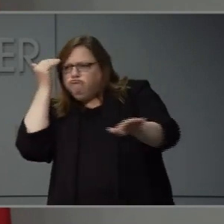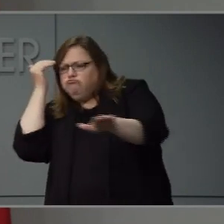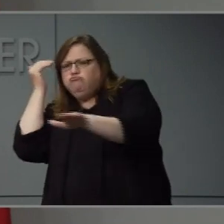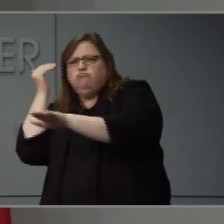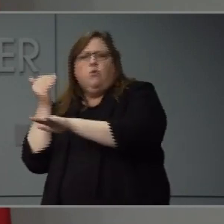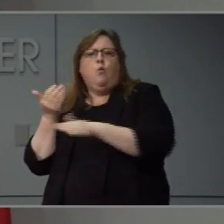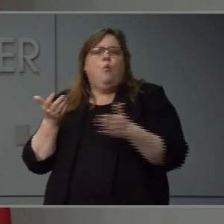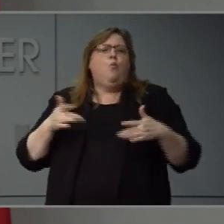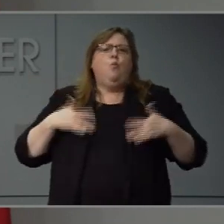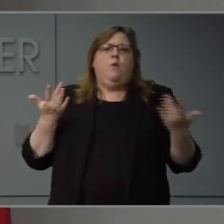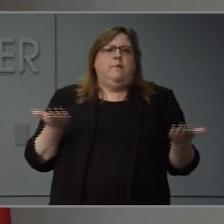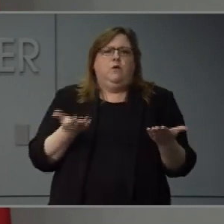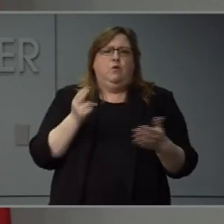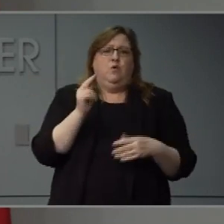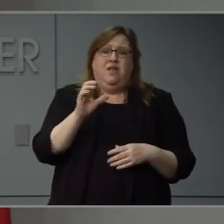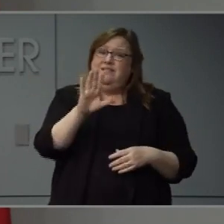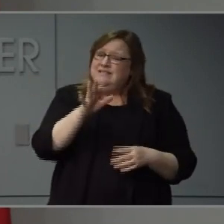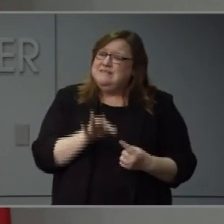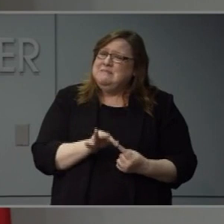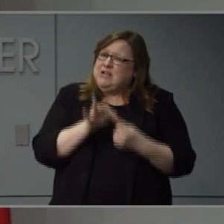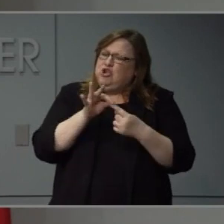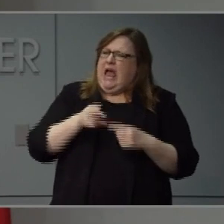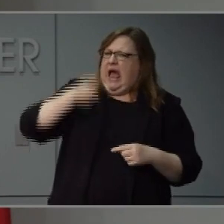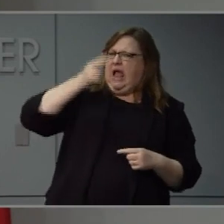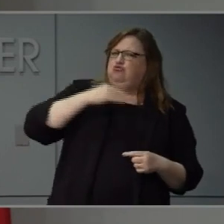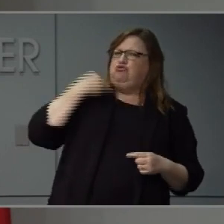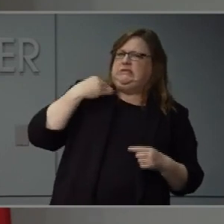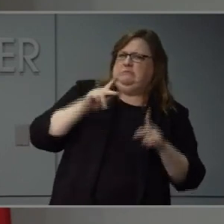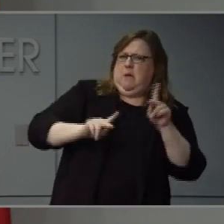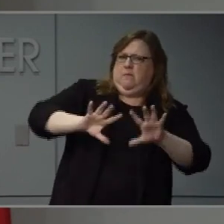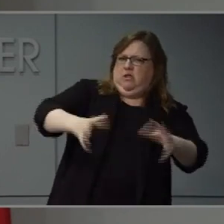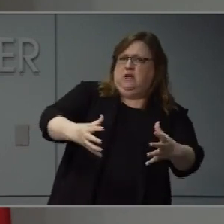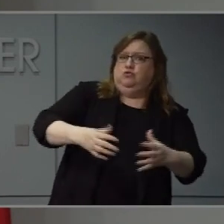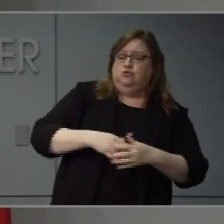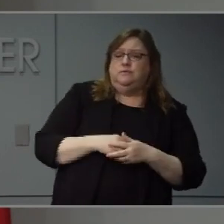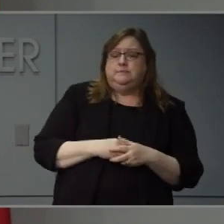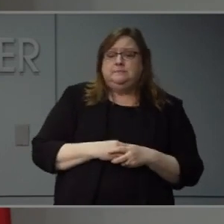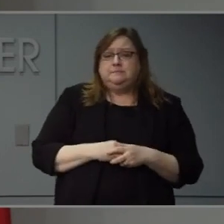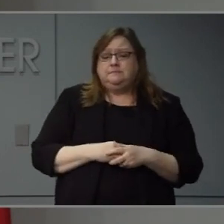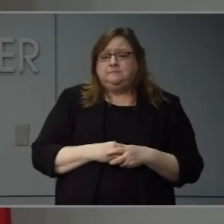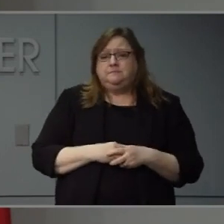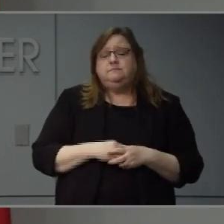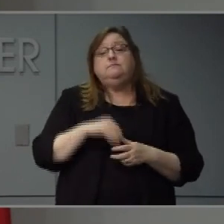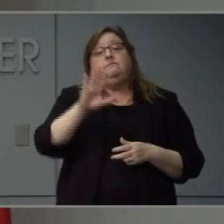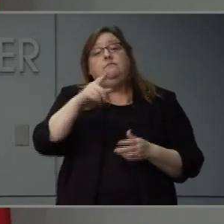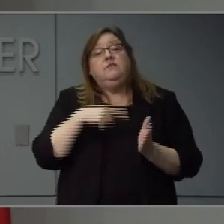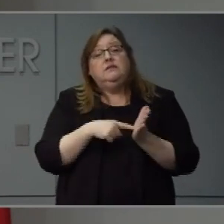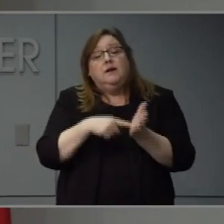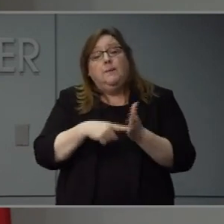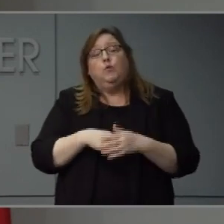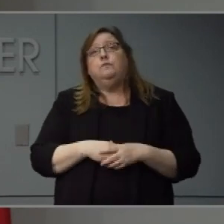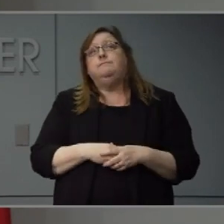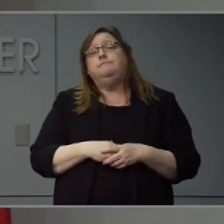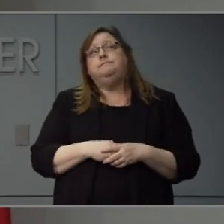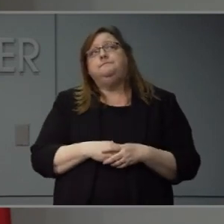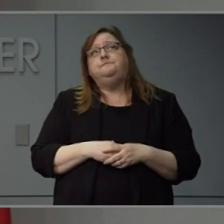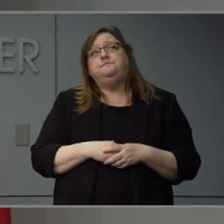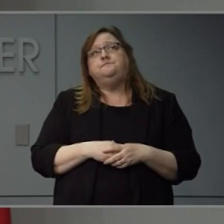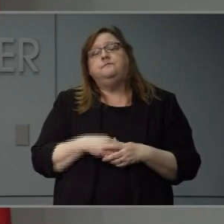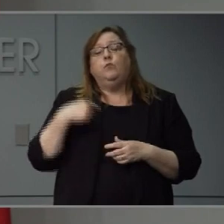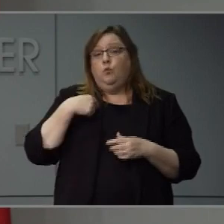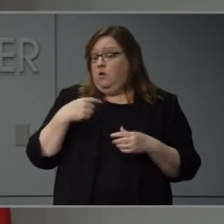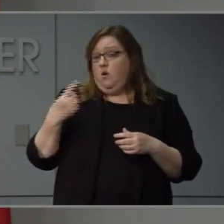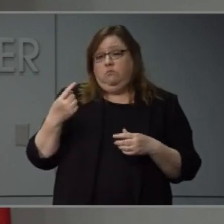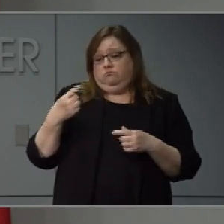those high-risk populations. So we have already been in a place, for example, of testing all of the nursing